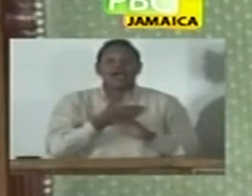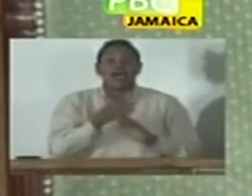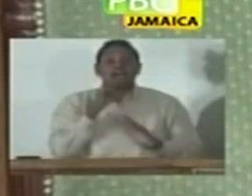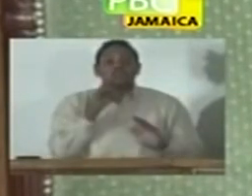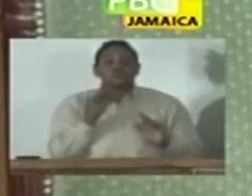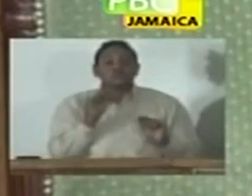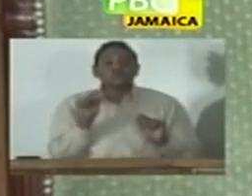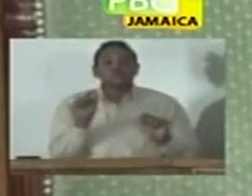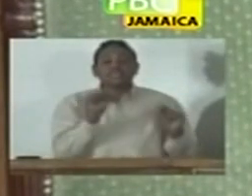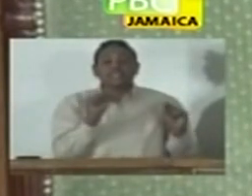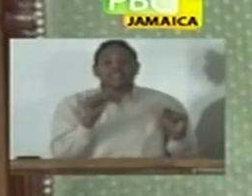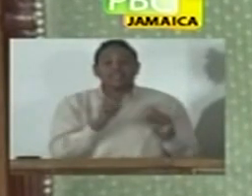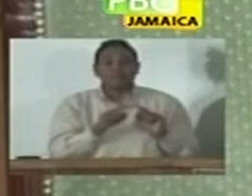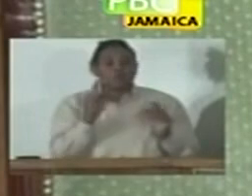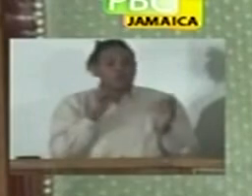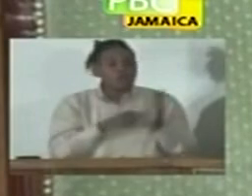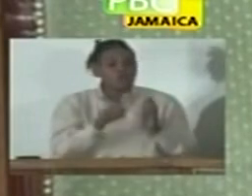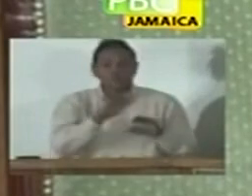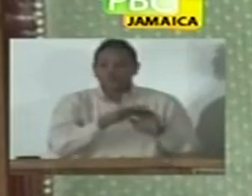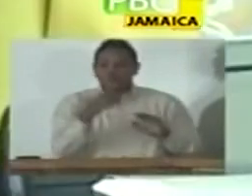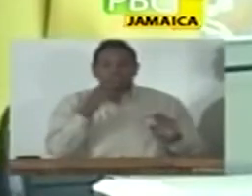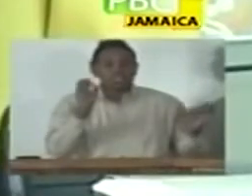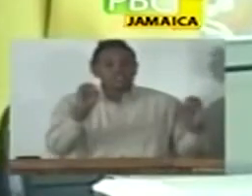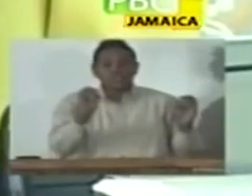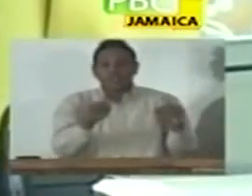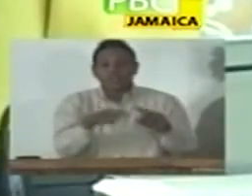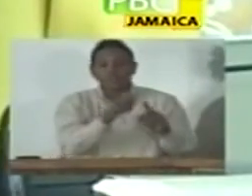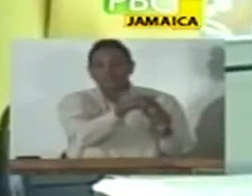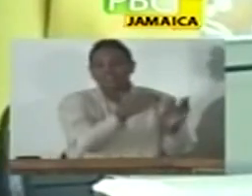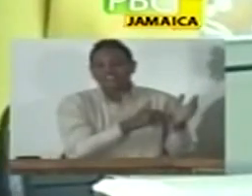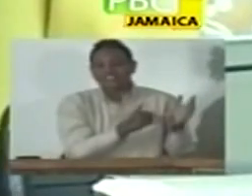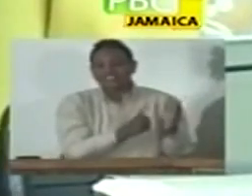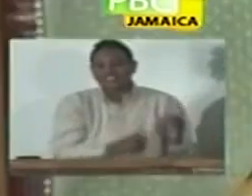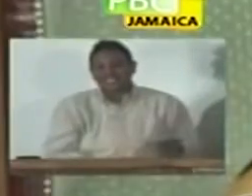squealing. But I notice you don't say anything about that.